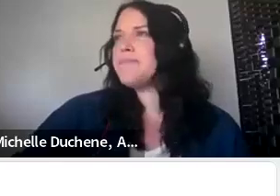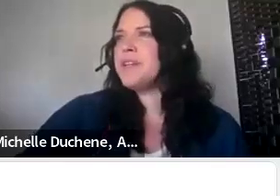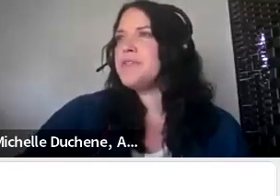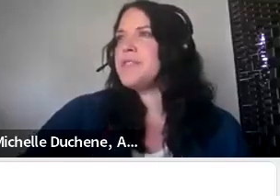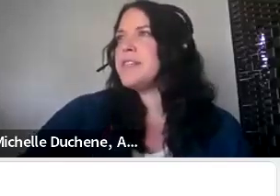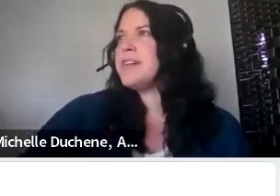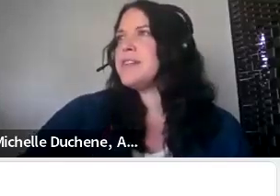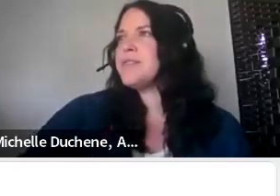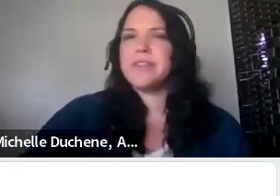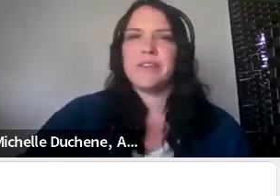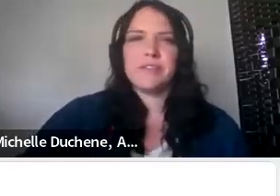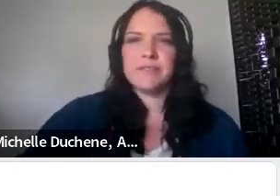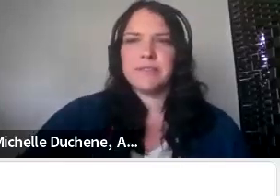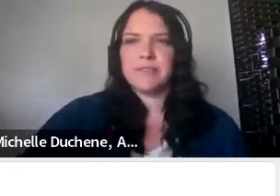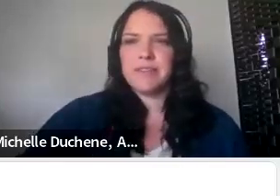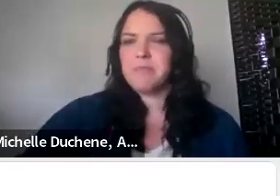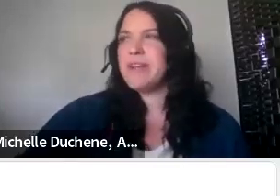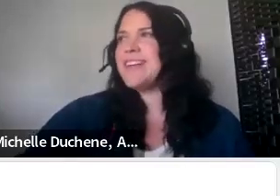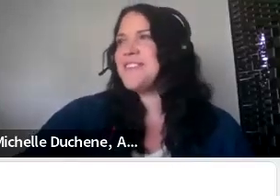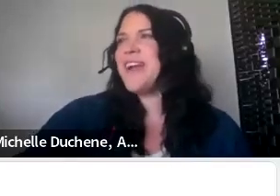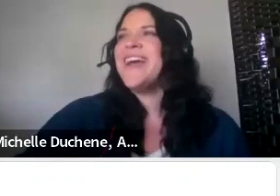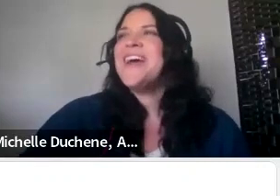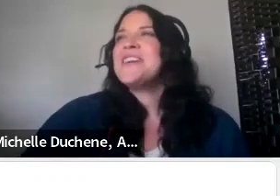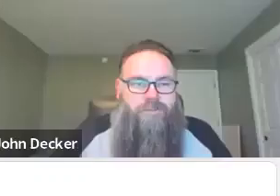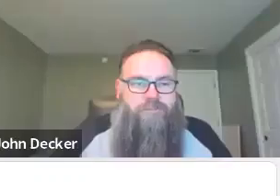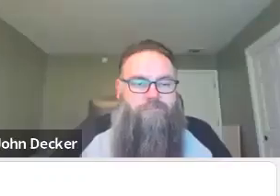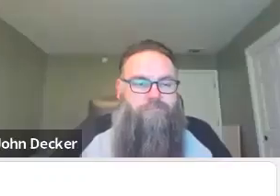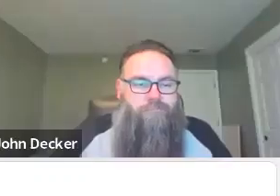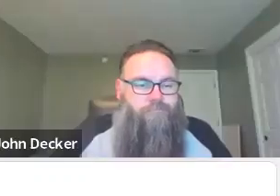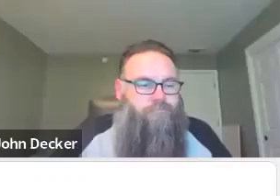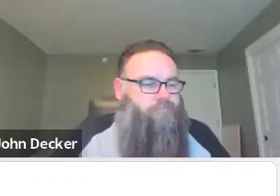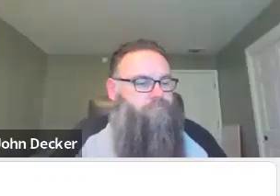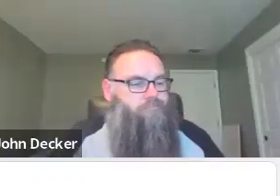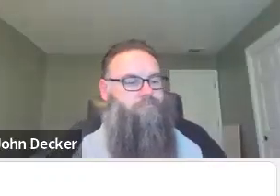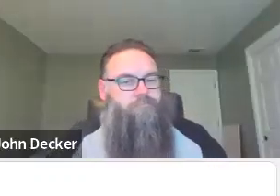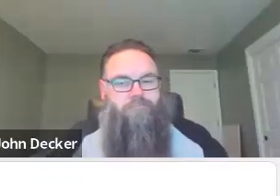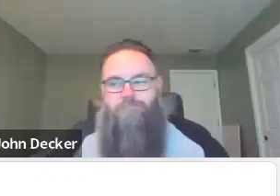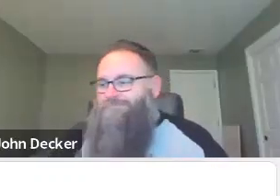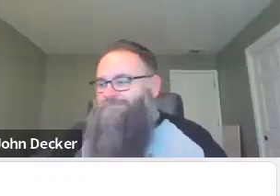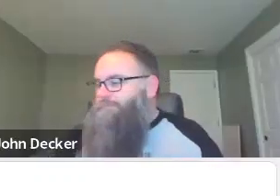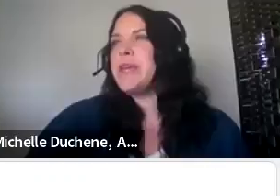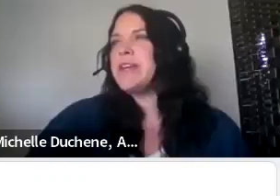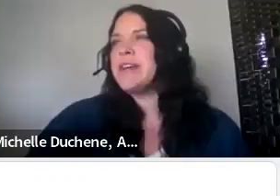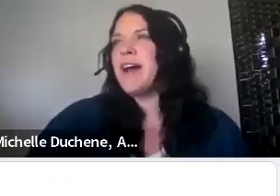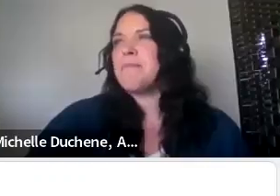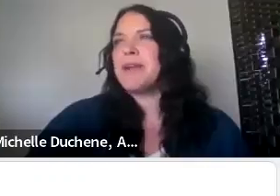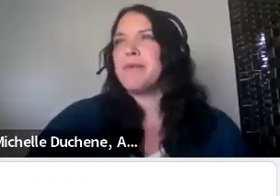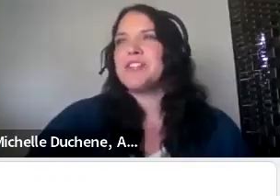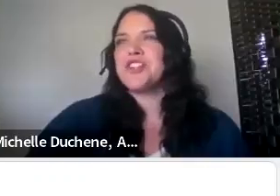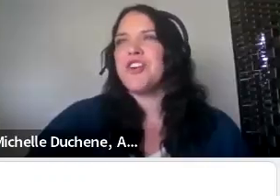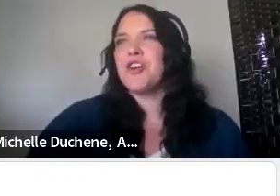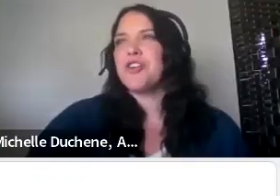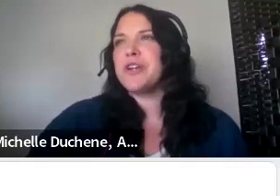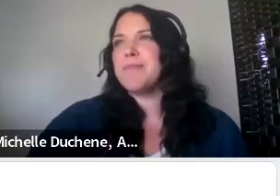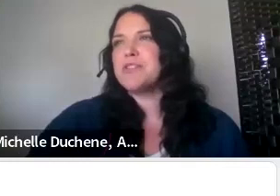Okay, can you see the screen there? Everybody, yes? Okay. Looks perfect. So perfect. So we weren't able to share numbers last week, but I